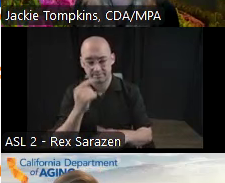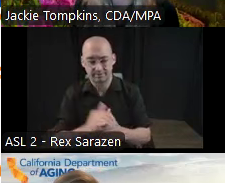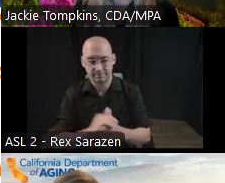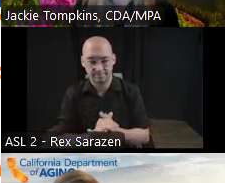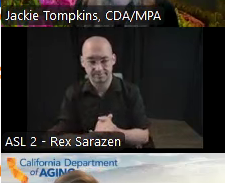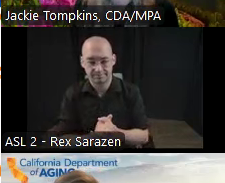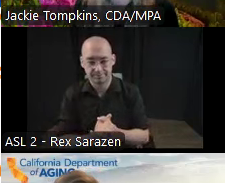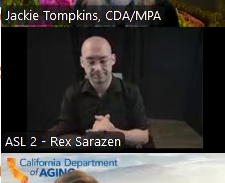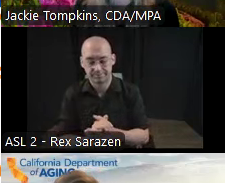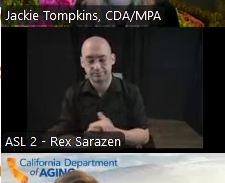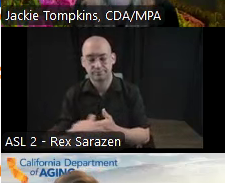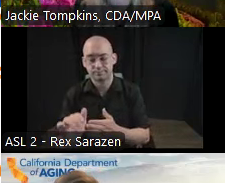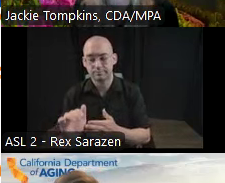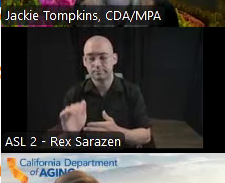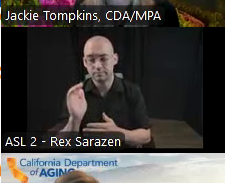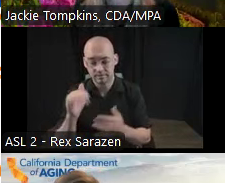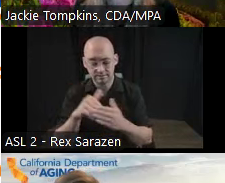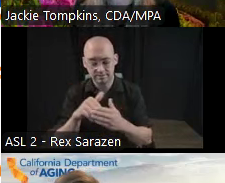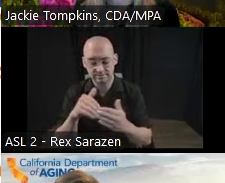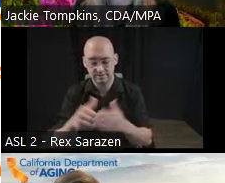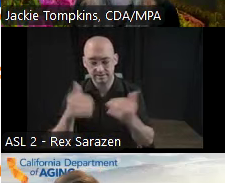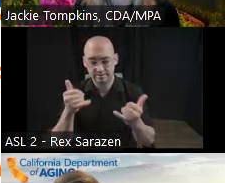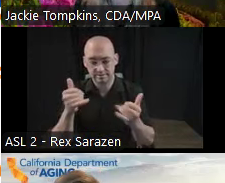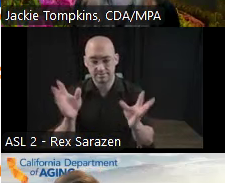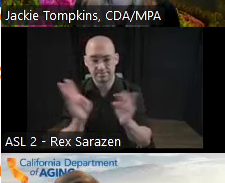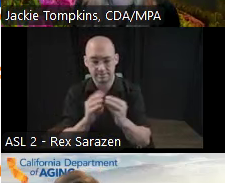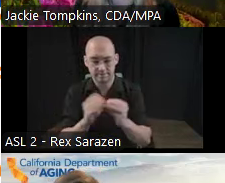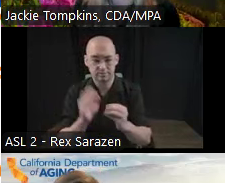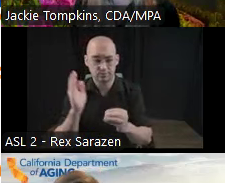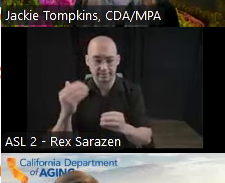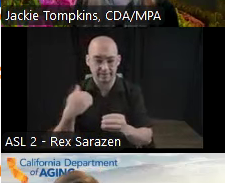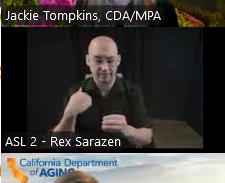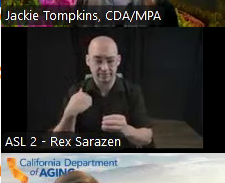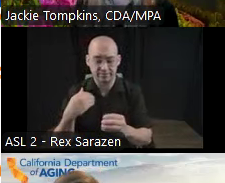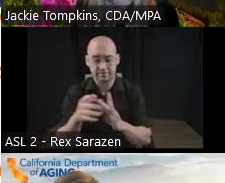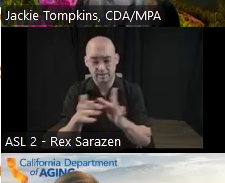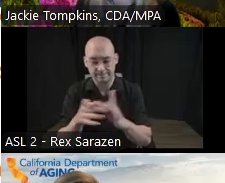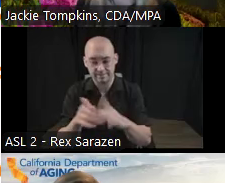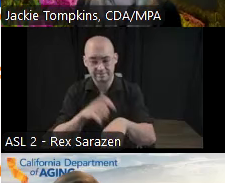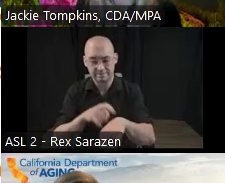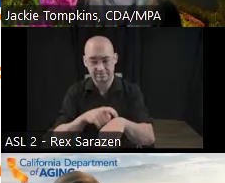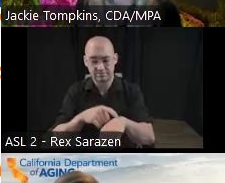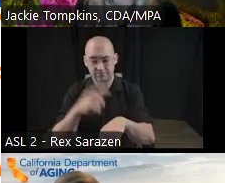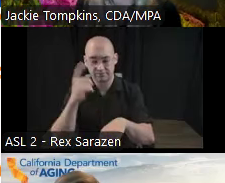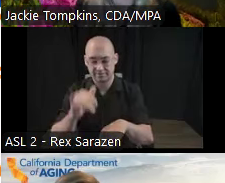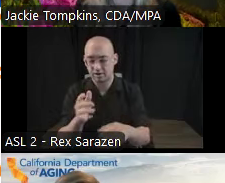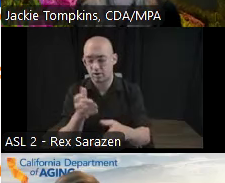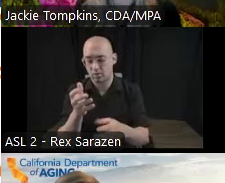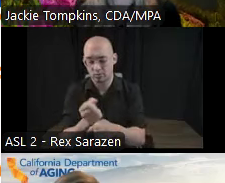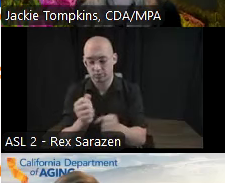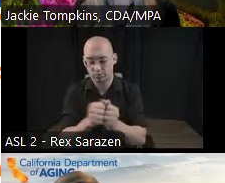comment periods during today's meeting, and so please hold your comments until those designated public comment